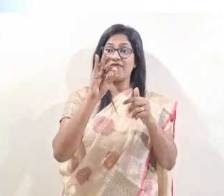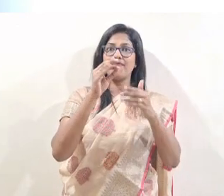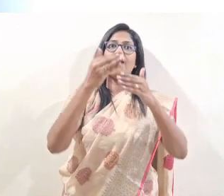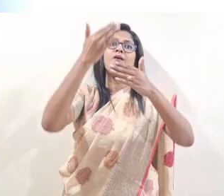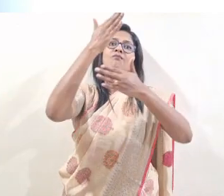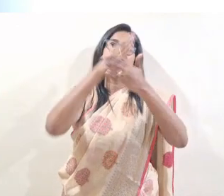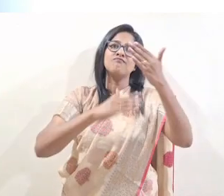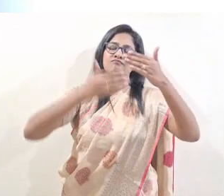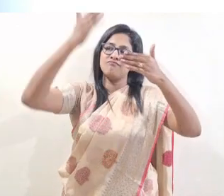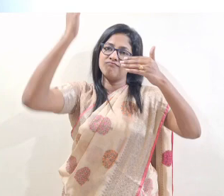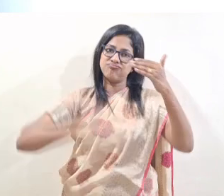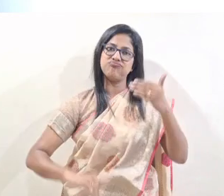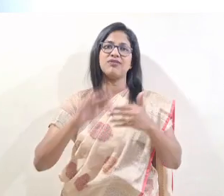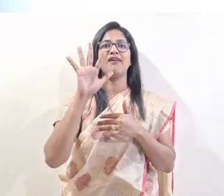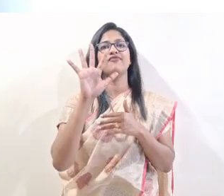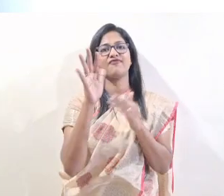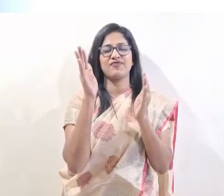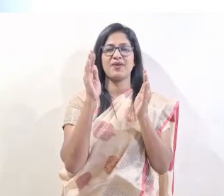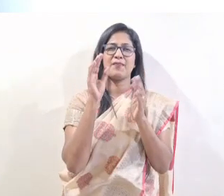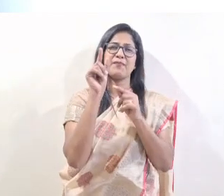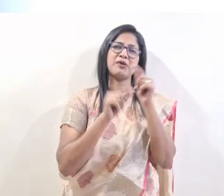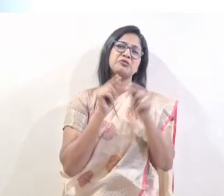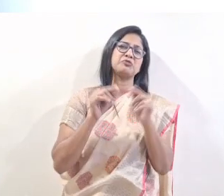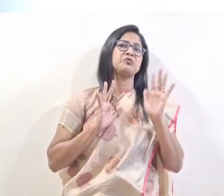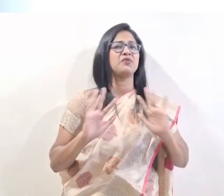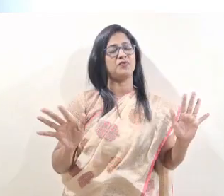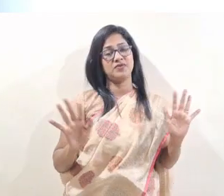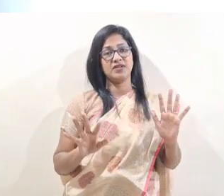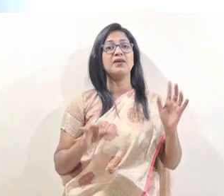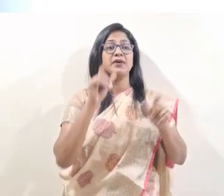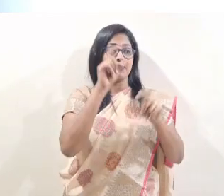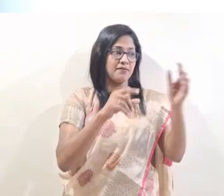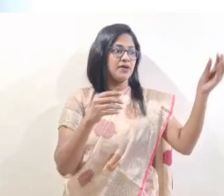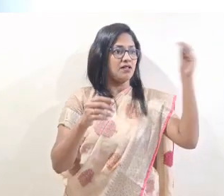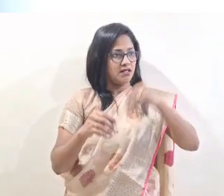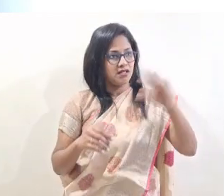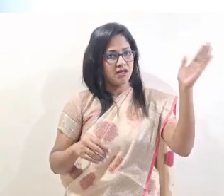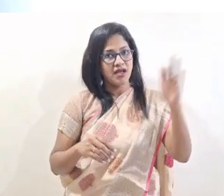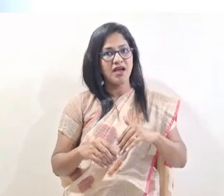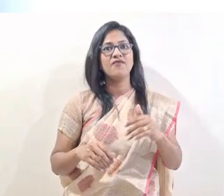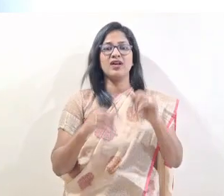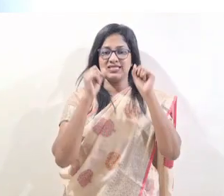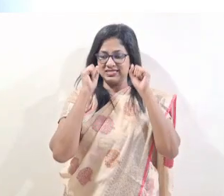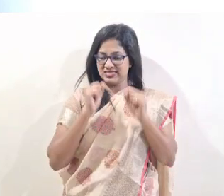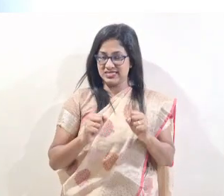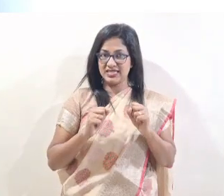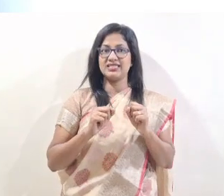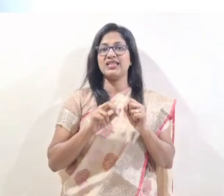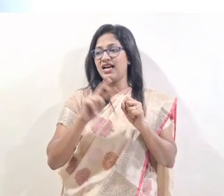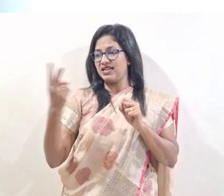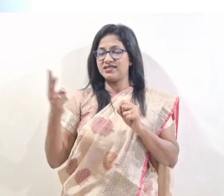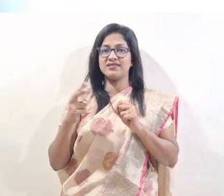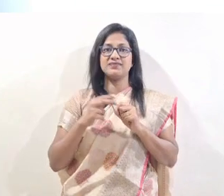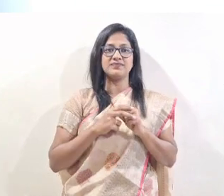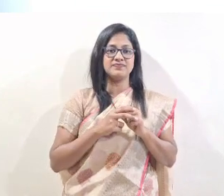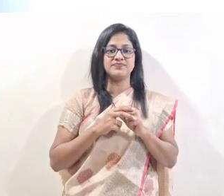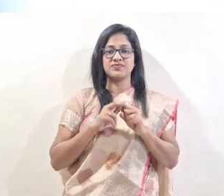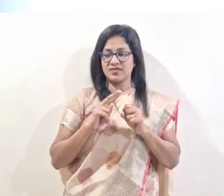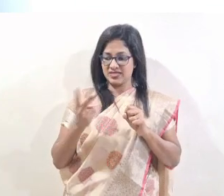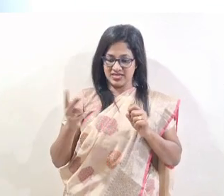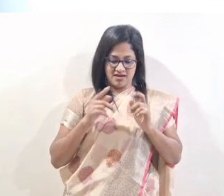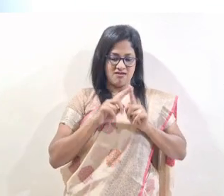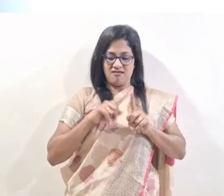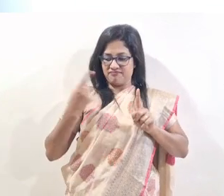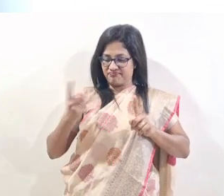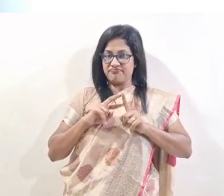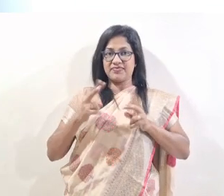the total capacity. But people were coming in more, asking them to sit in the alternative chairs and